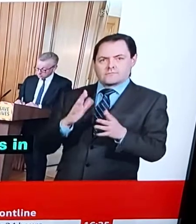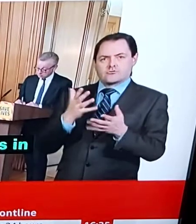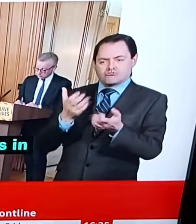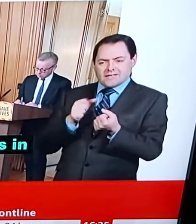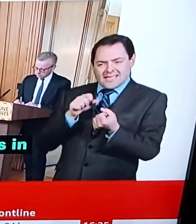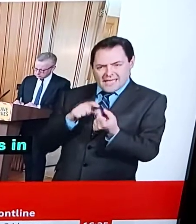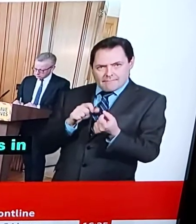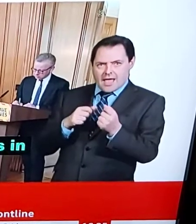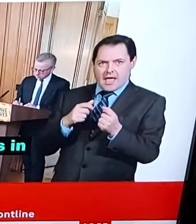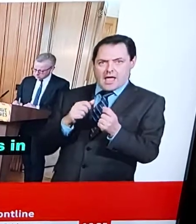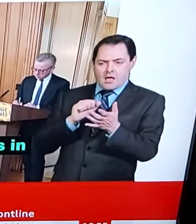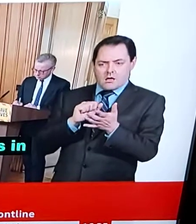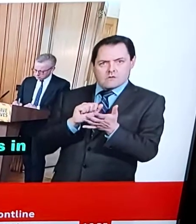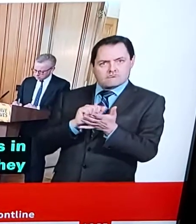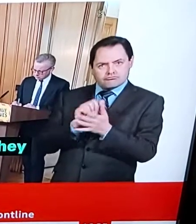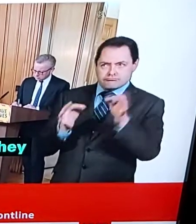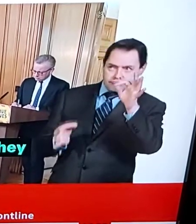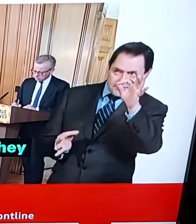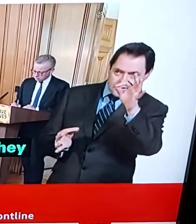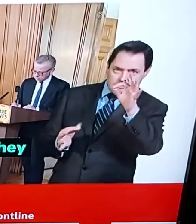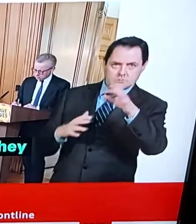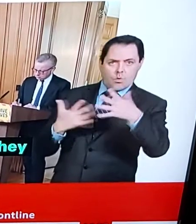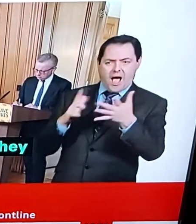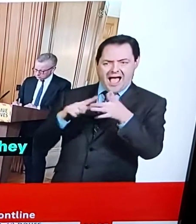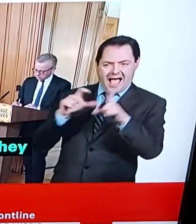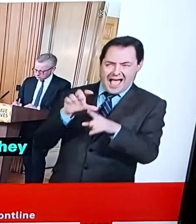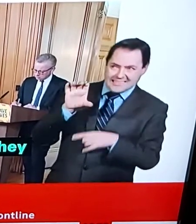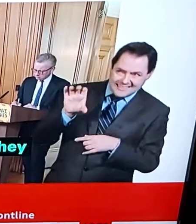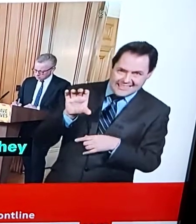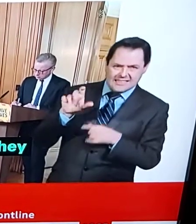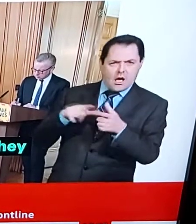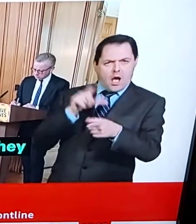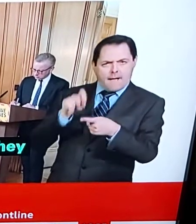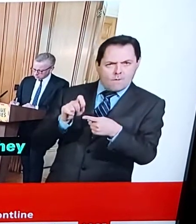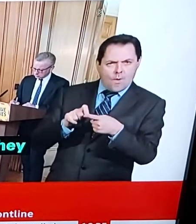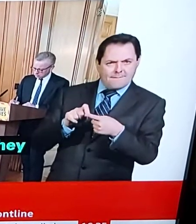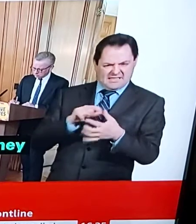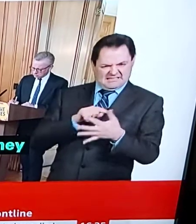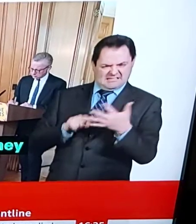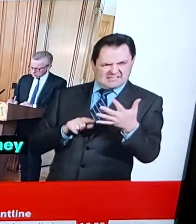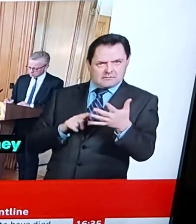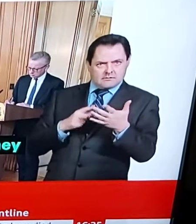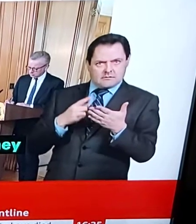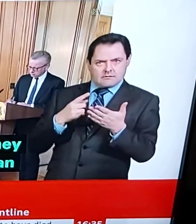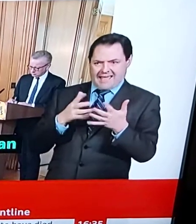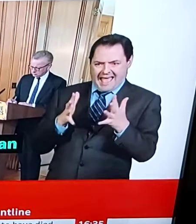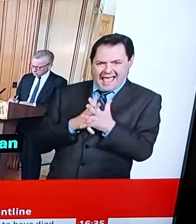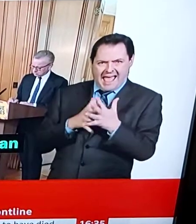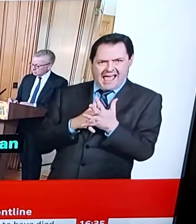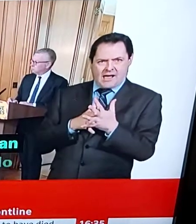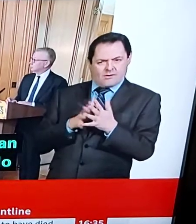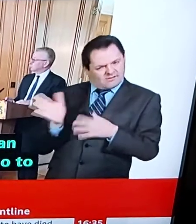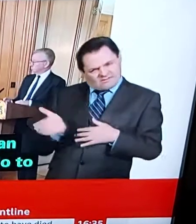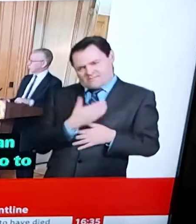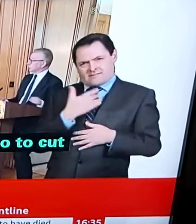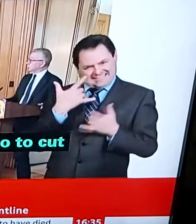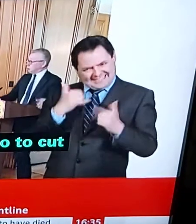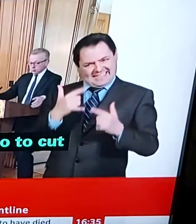need identity or an appointment. What can you do to cut through this red tape? Because there's no point in bringing in